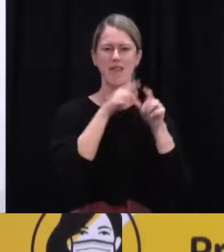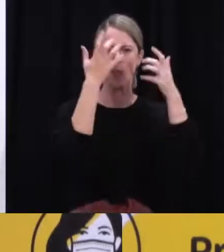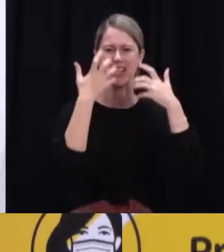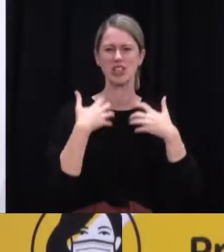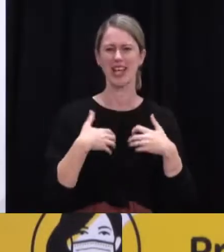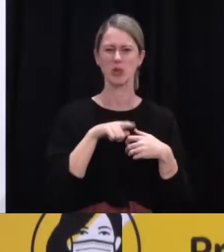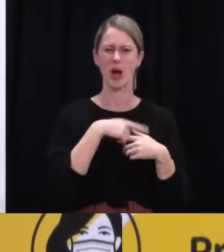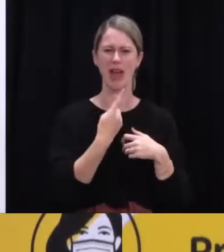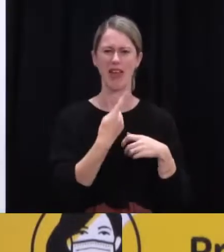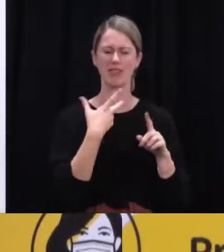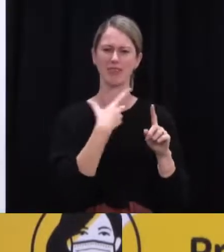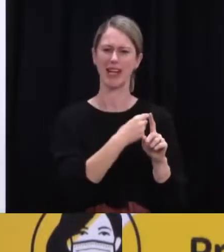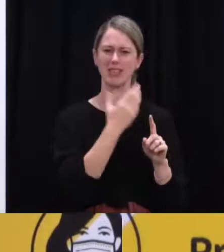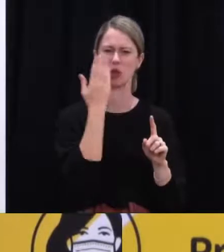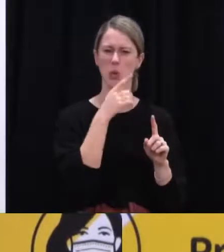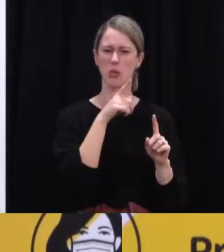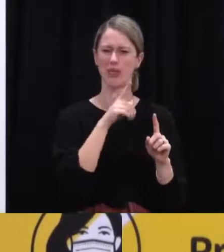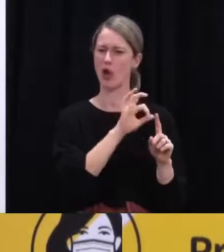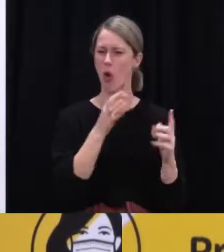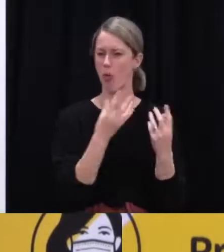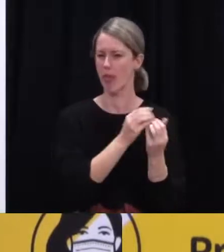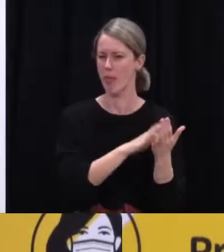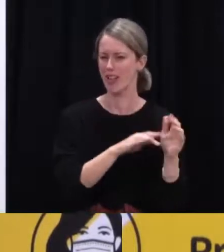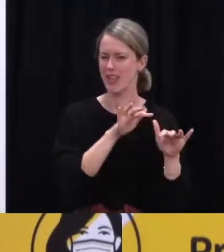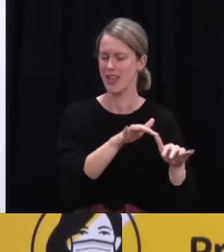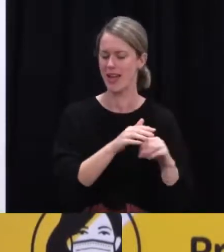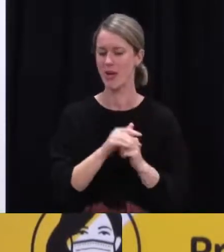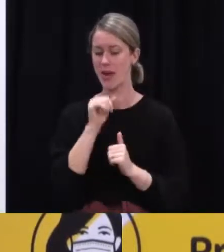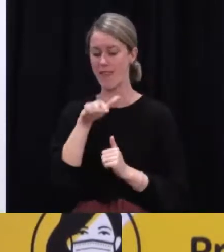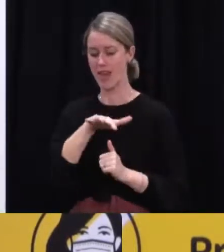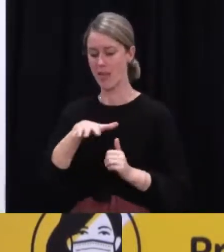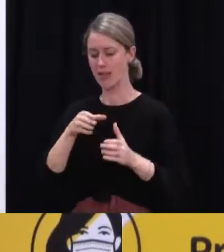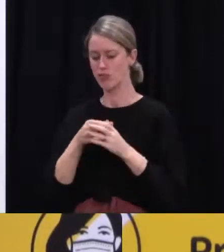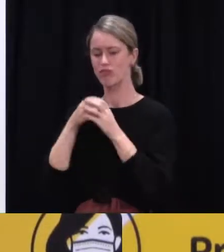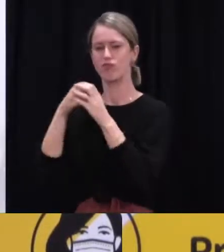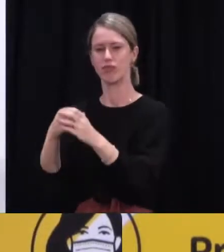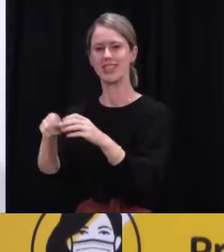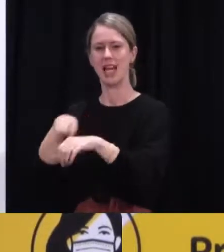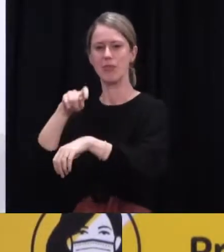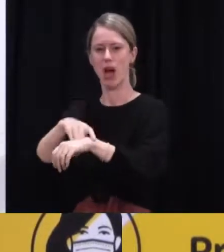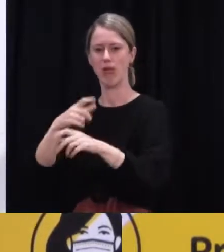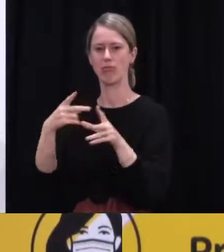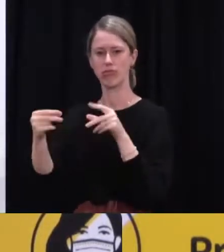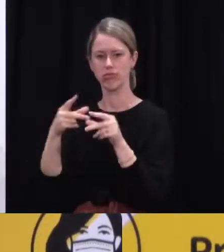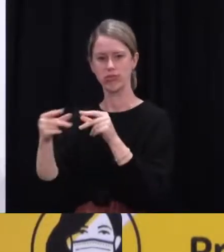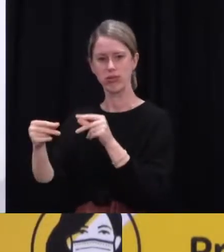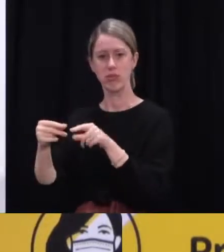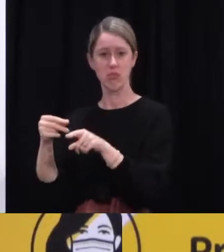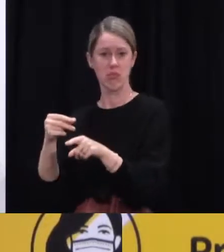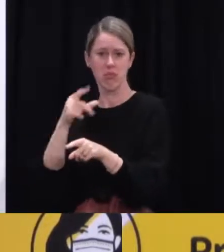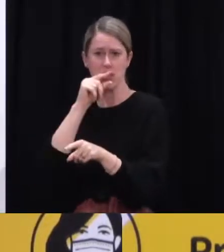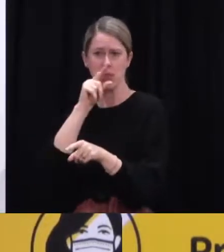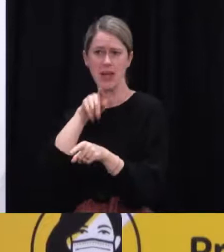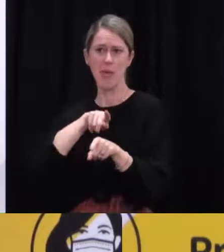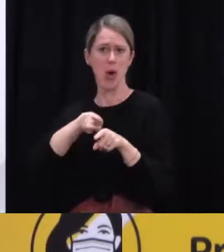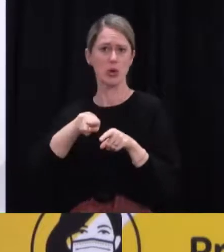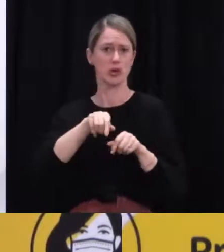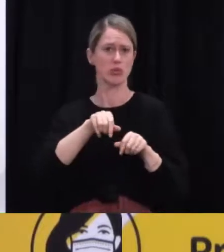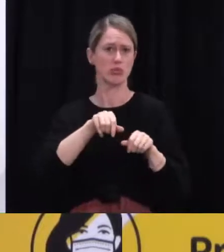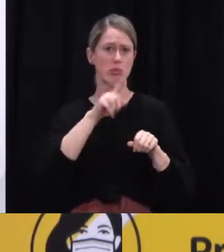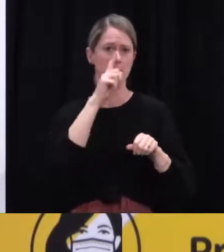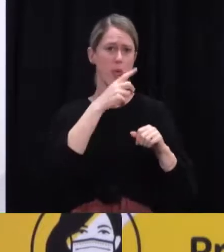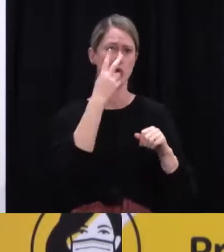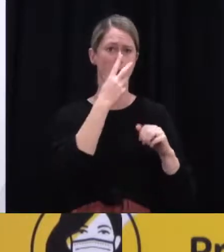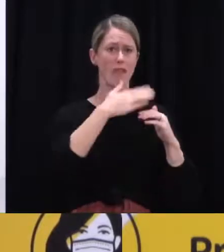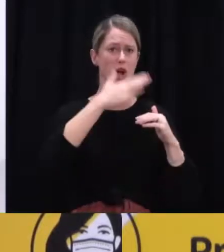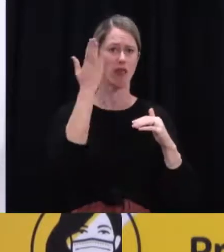schools in the past, then actually getting families to be vaccinated all at once could well cover the vast majority of that